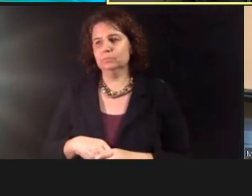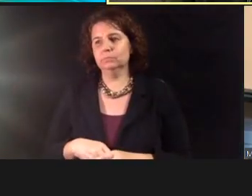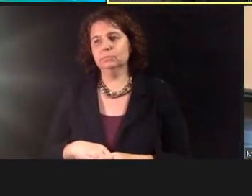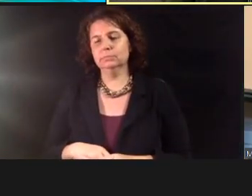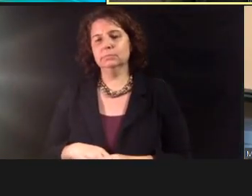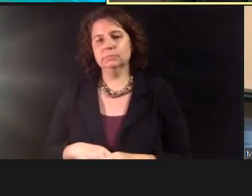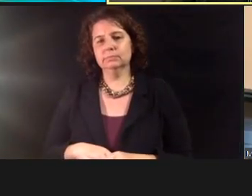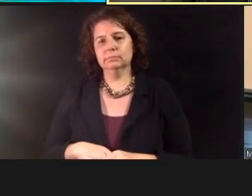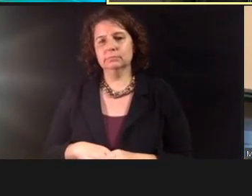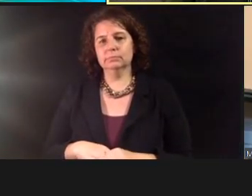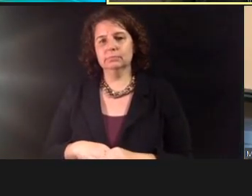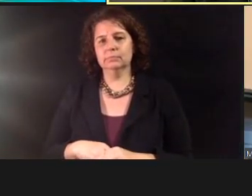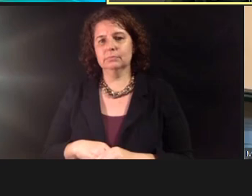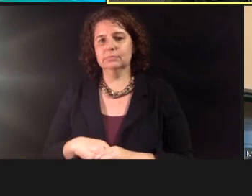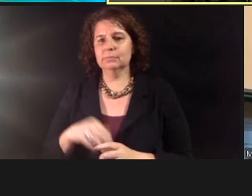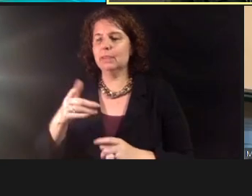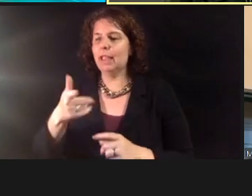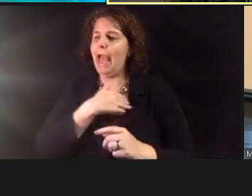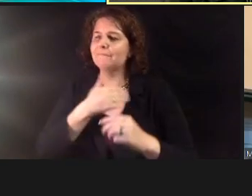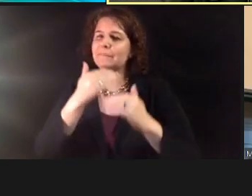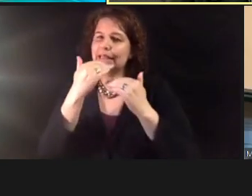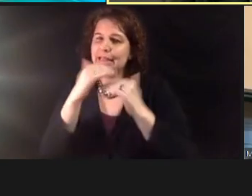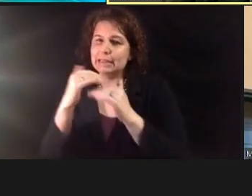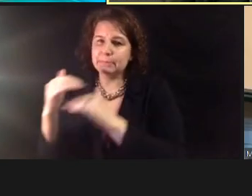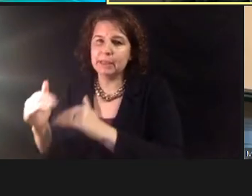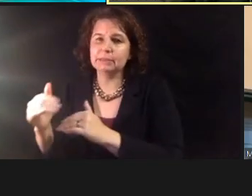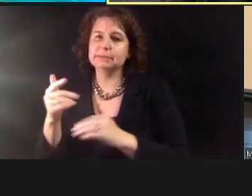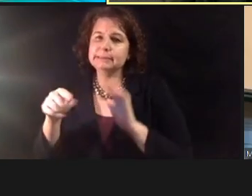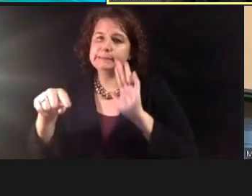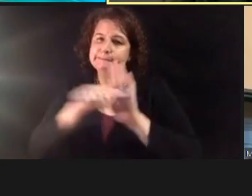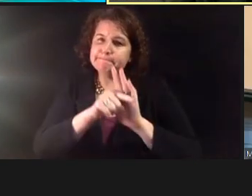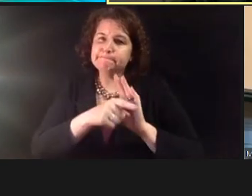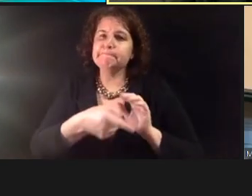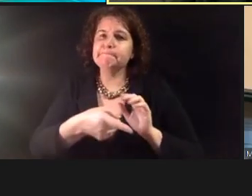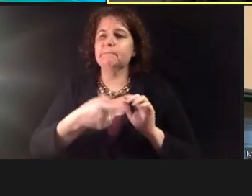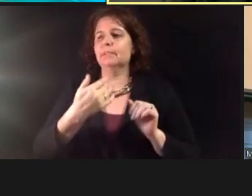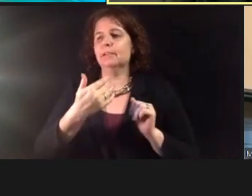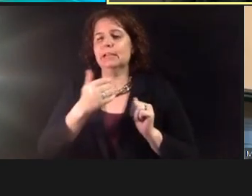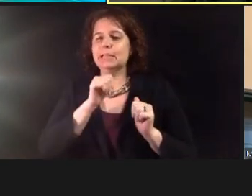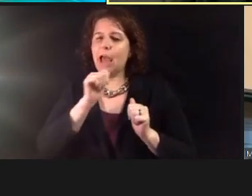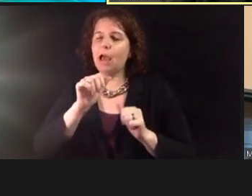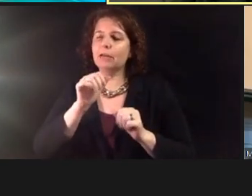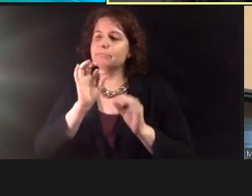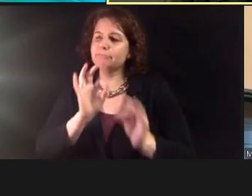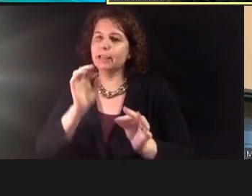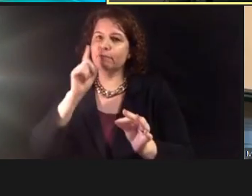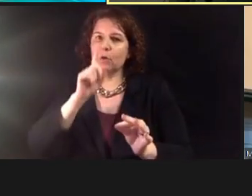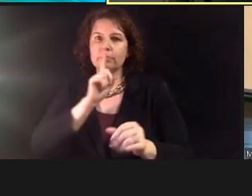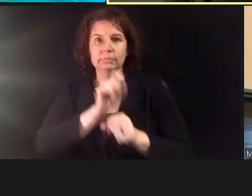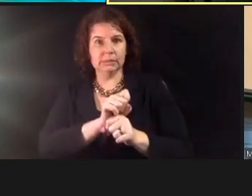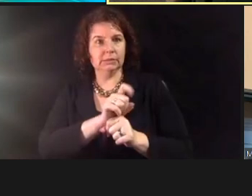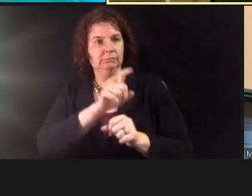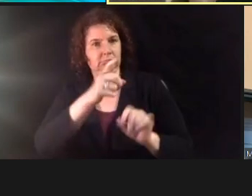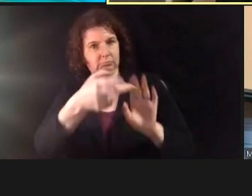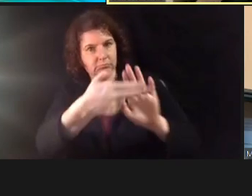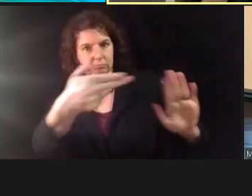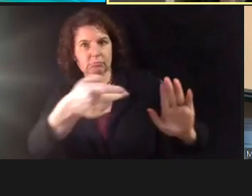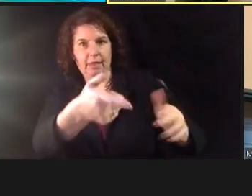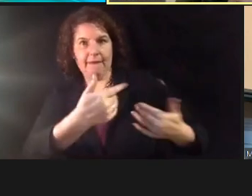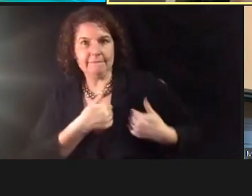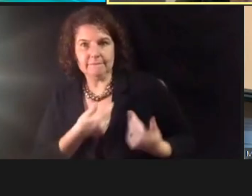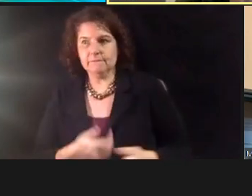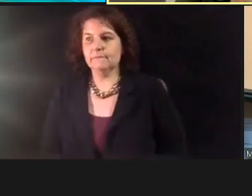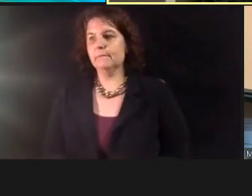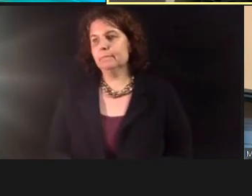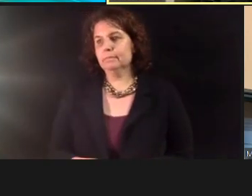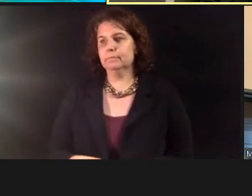right. Next question here. If person B is exposed to person